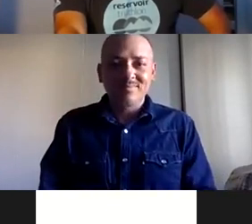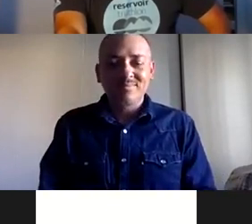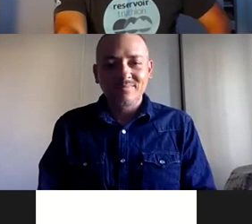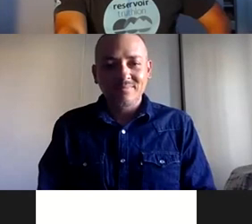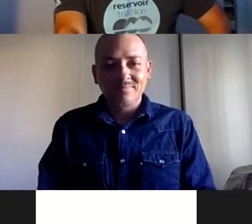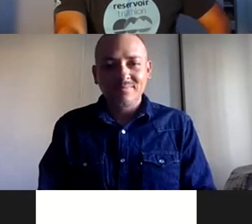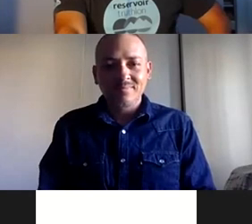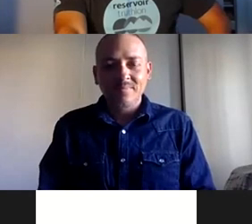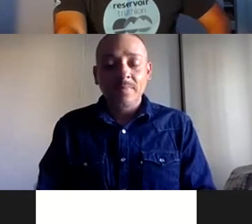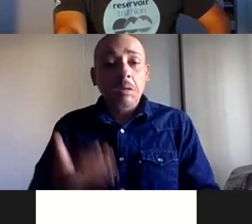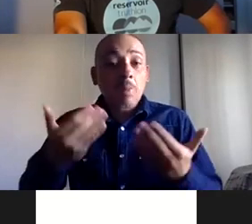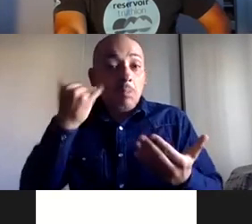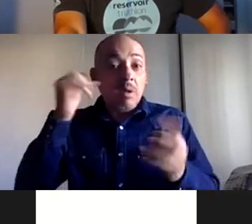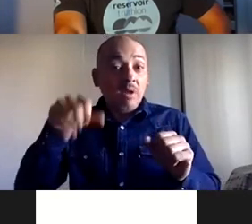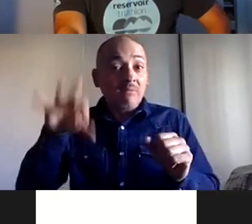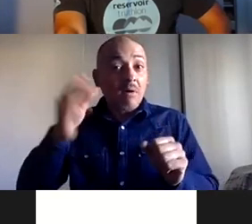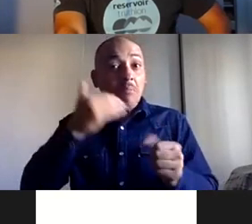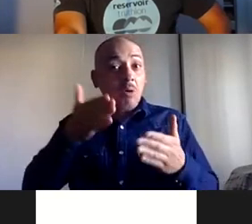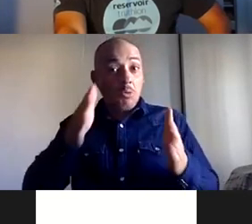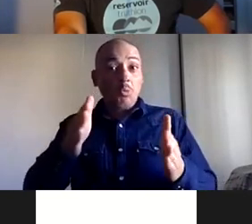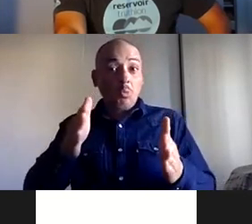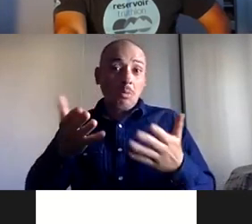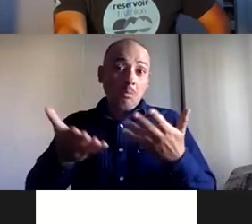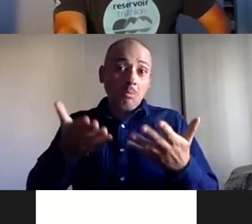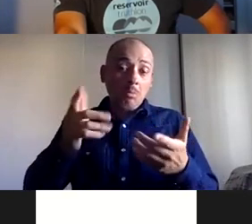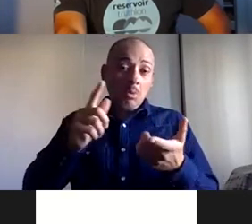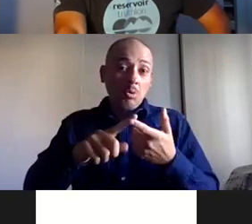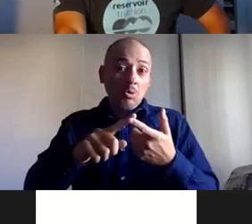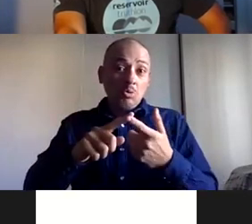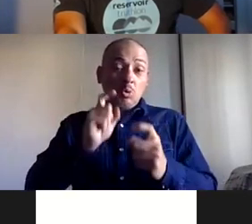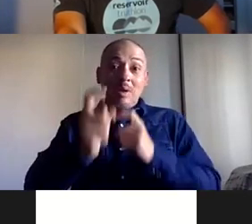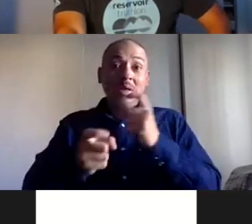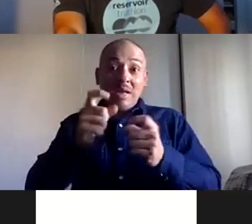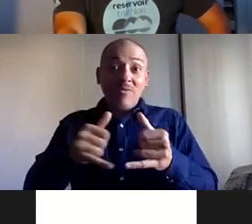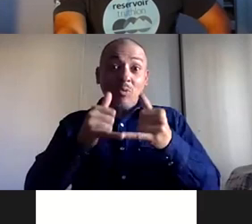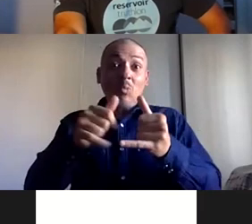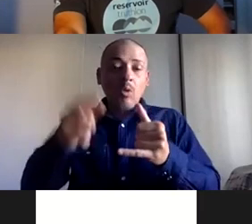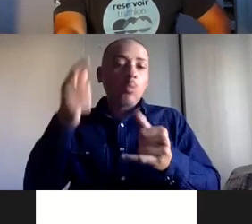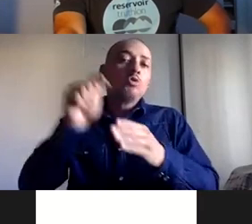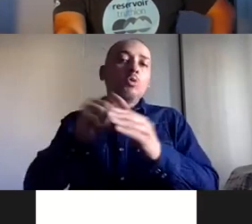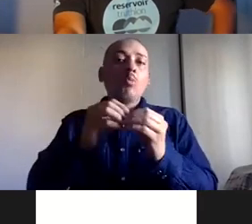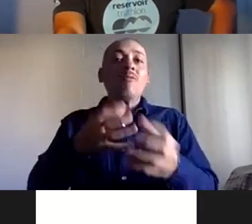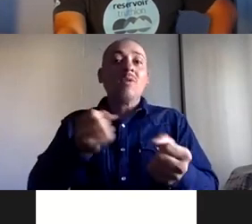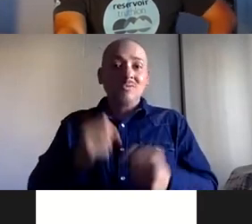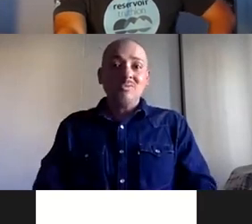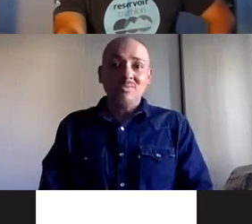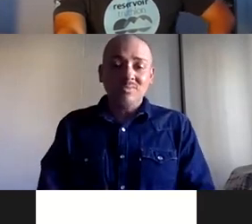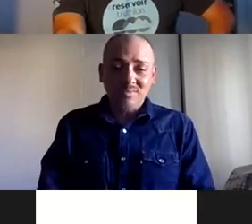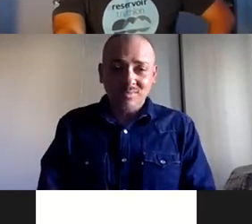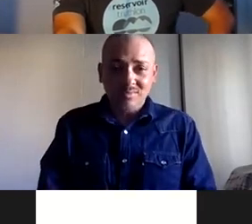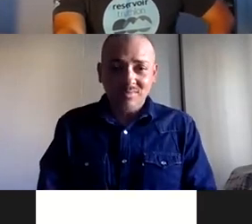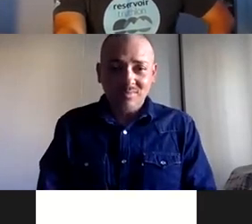So maybe if we can find a better way to dole out rewards, it would train faster.